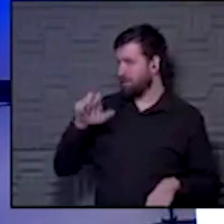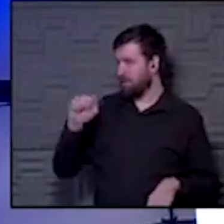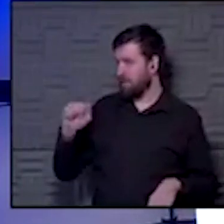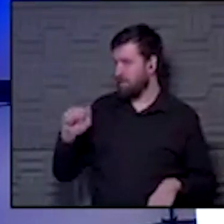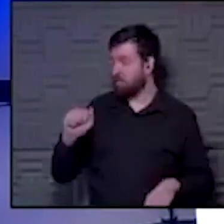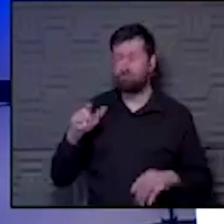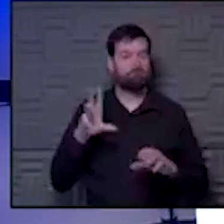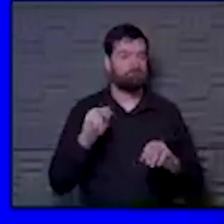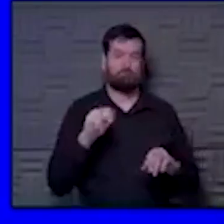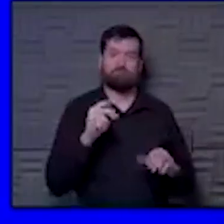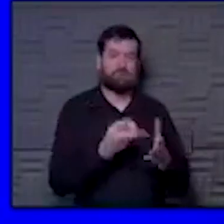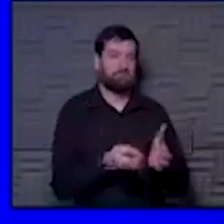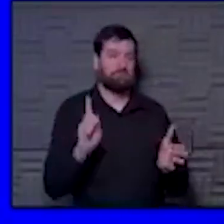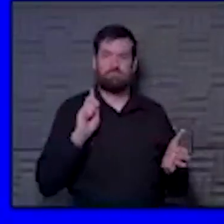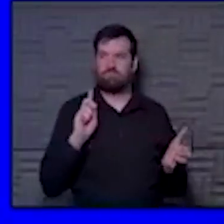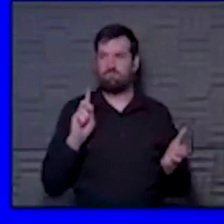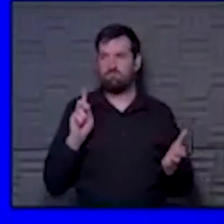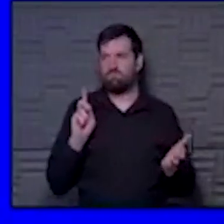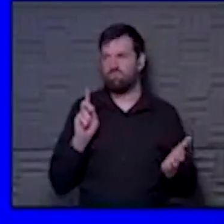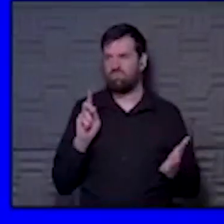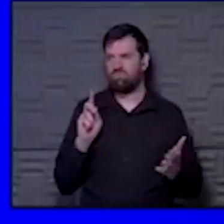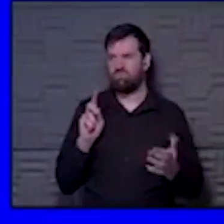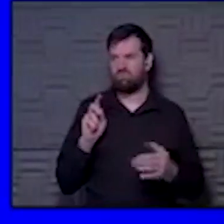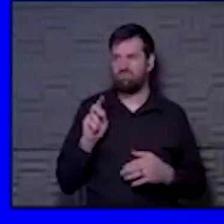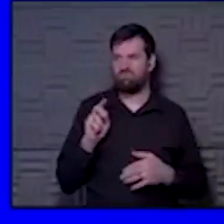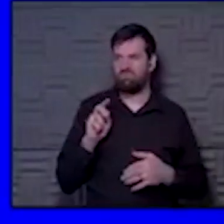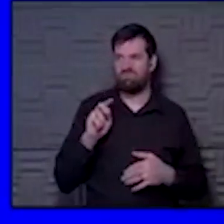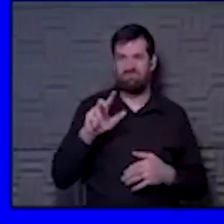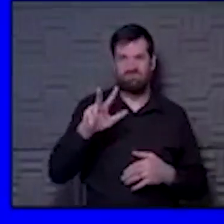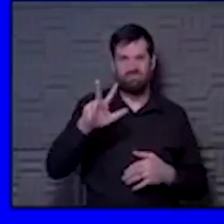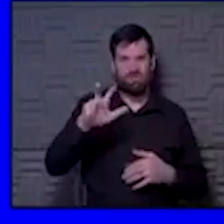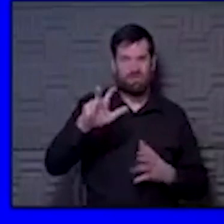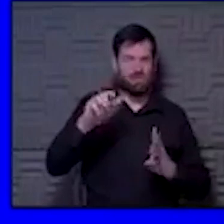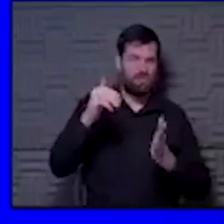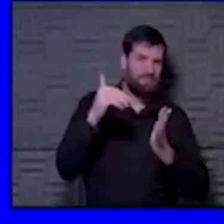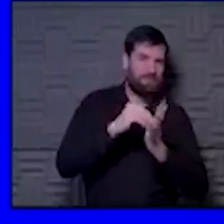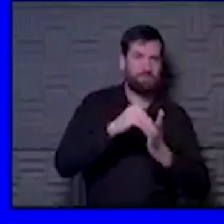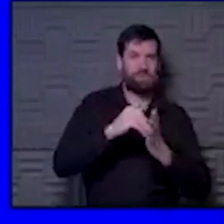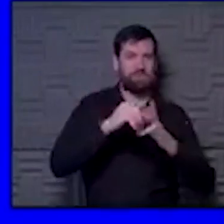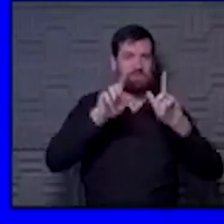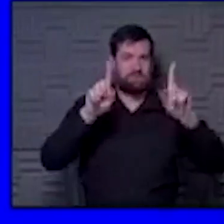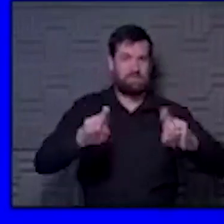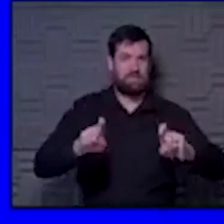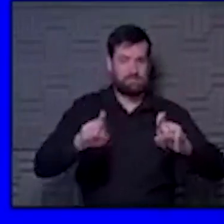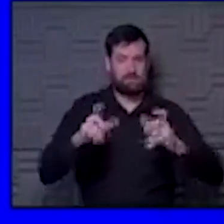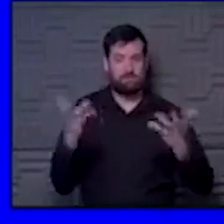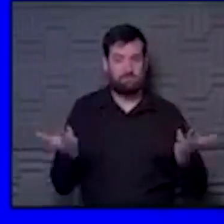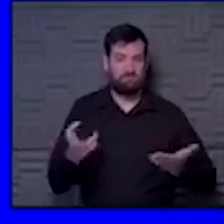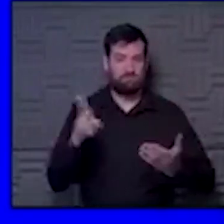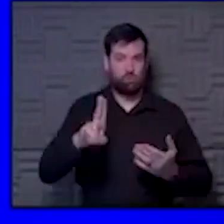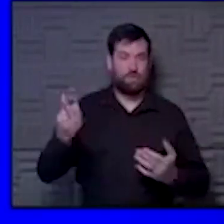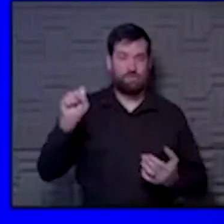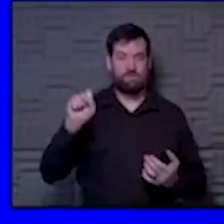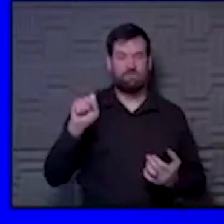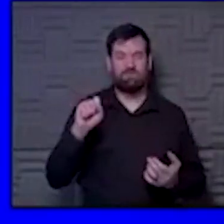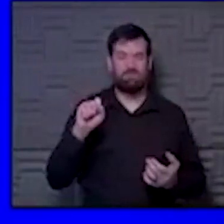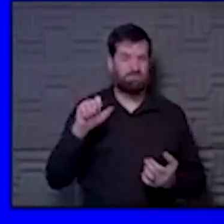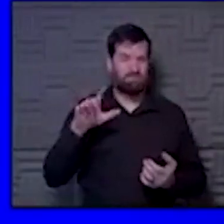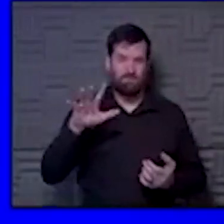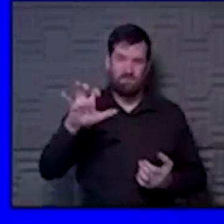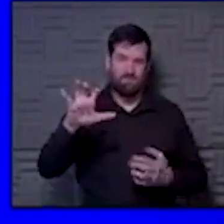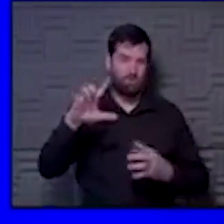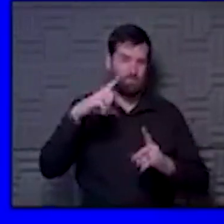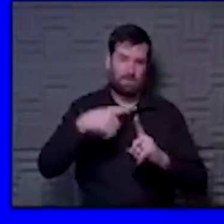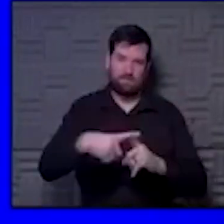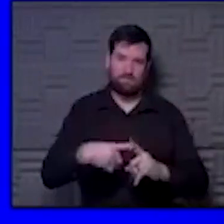goodness. last week, there were like 300,000 tests done or almost in the United States, and I think there were like 500